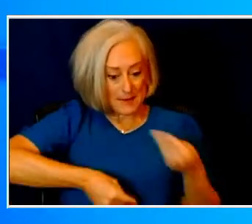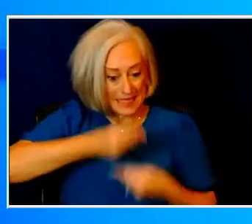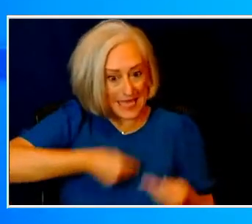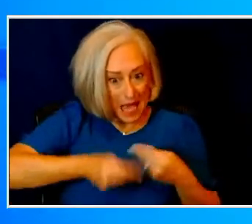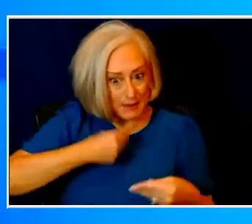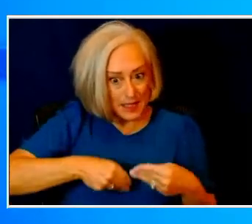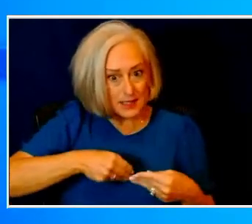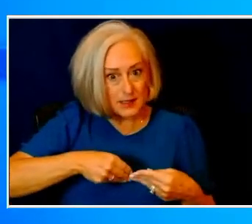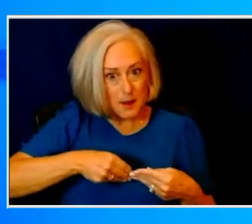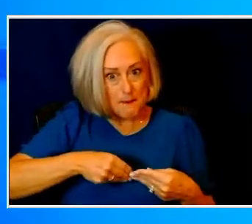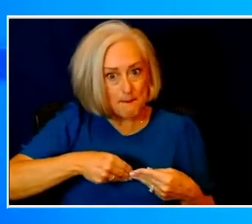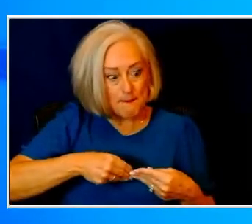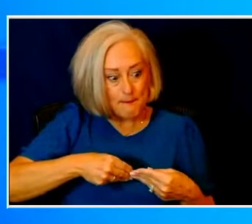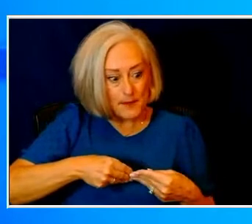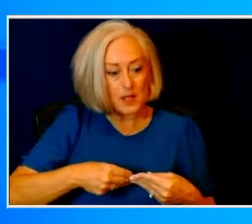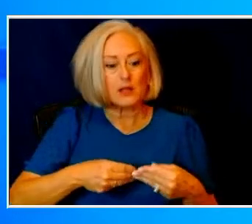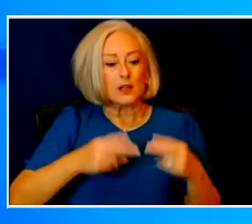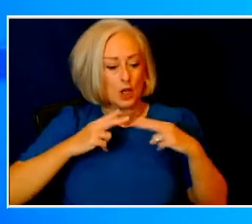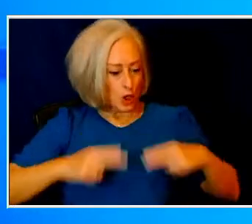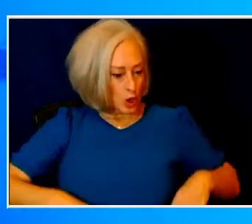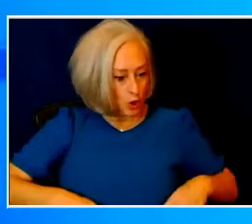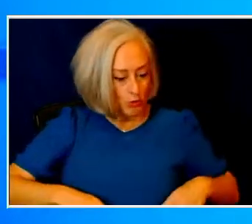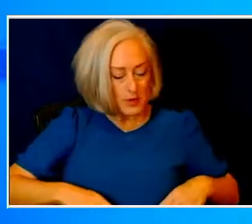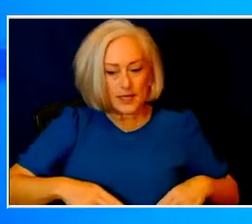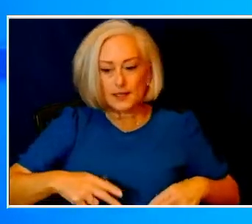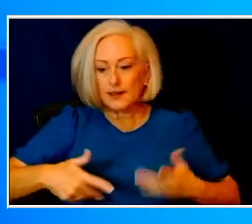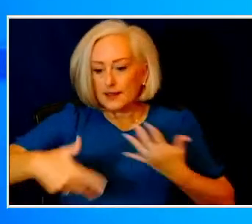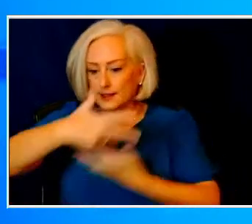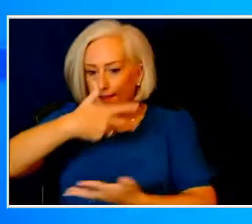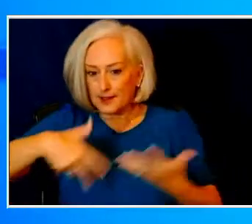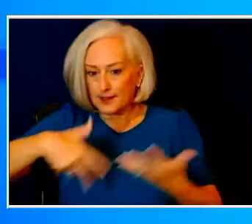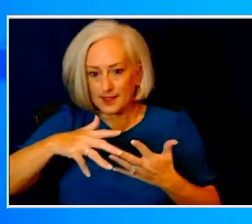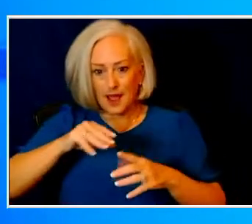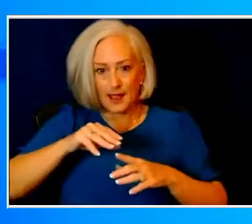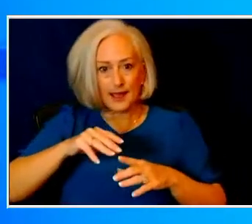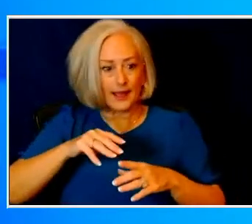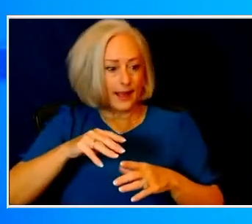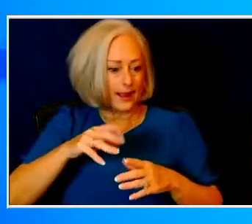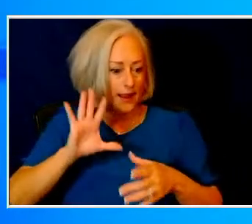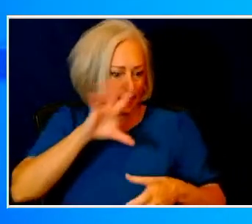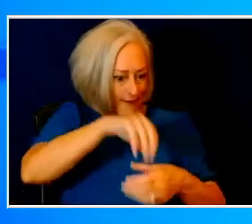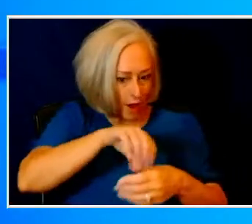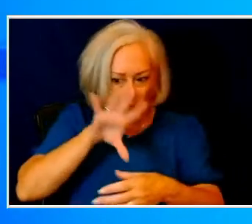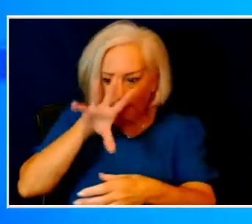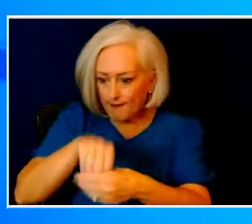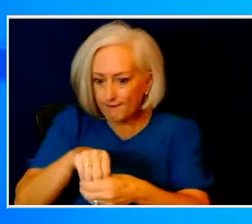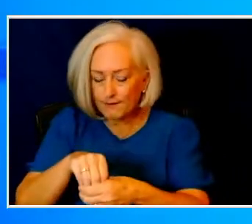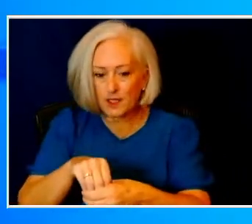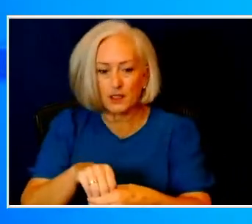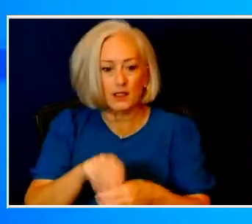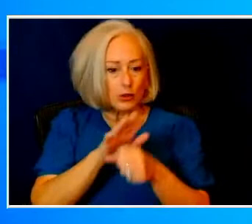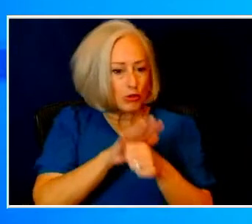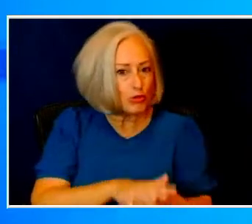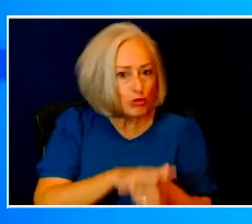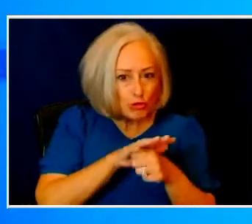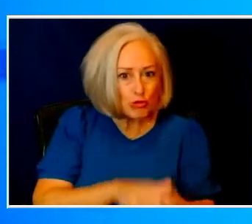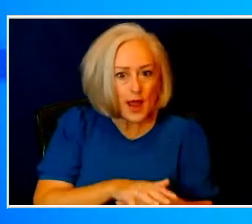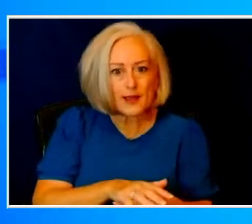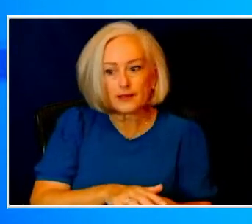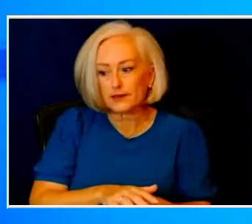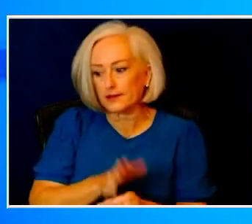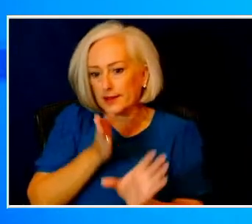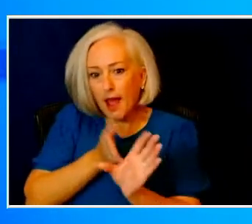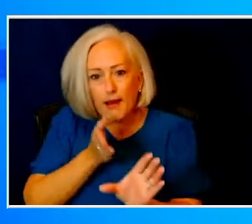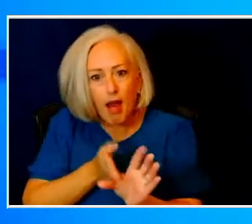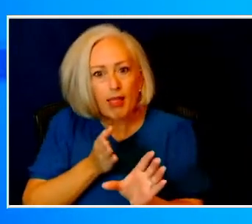there's human and societal factors, there's psychology and stress and everything that goes with it, everything that